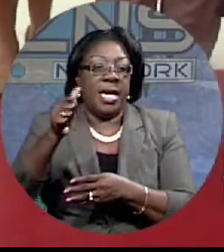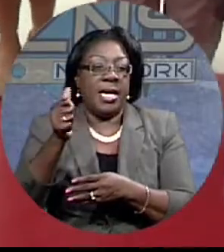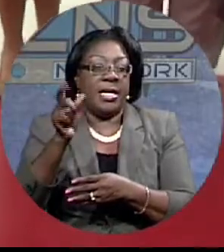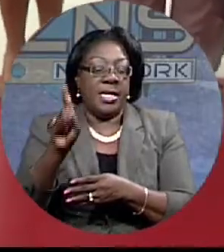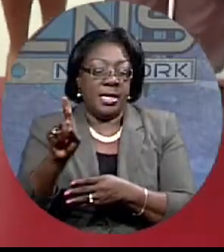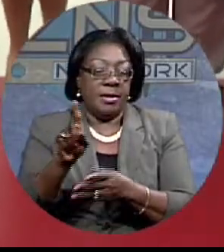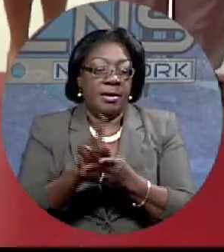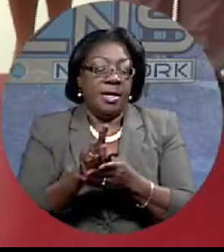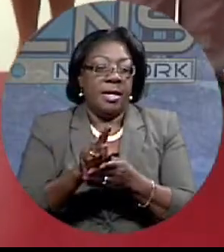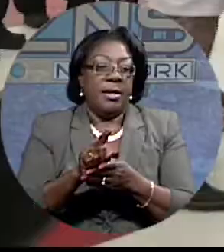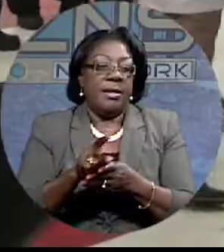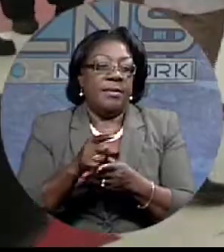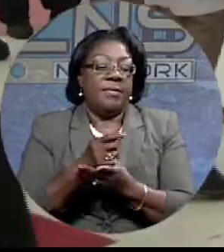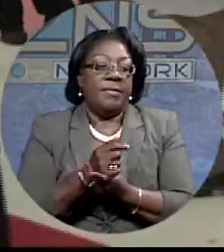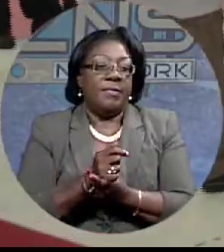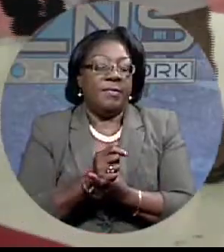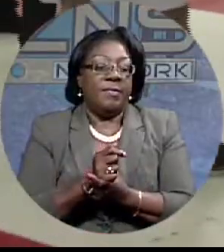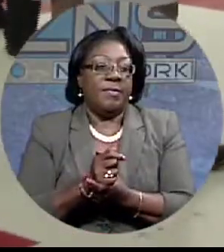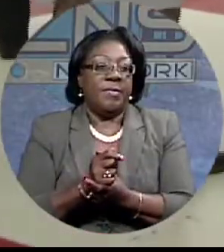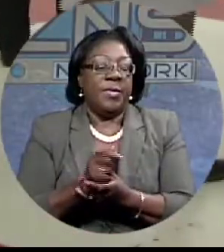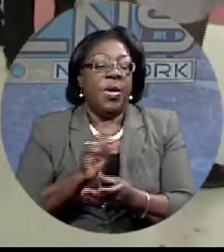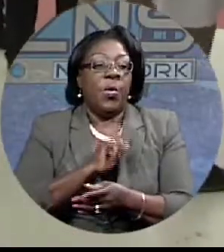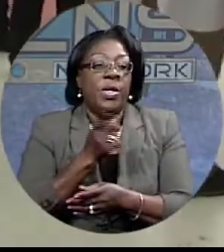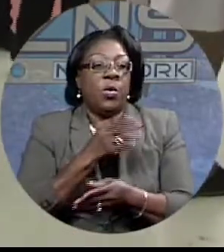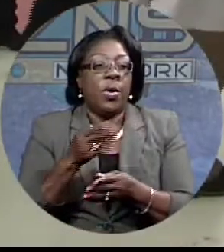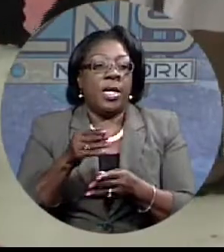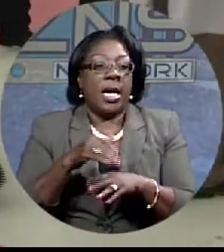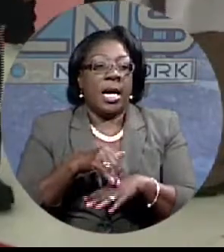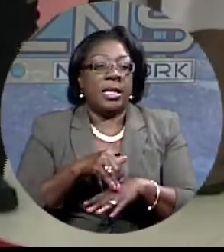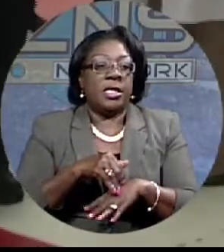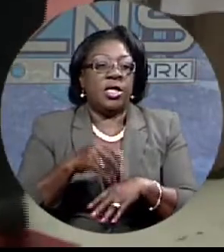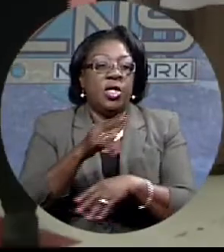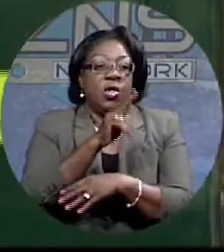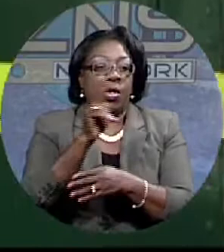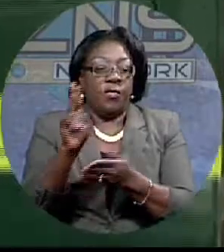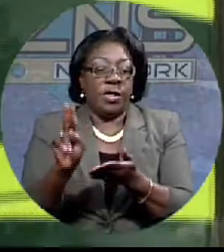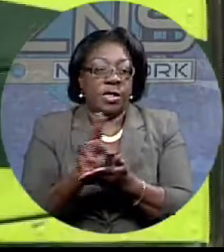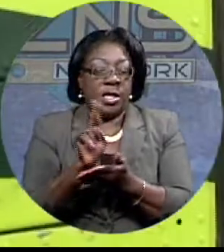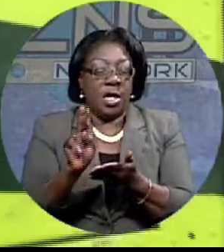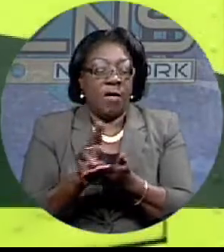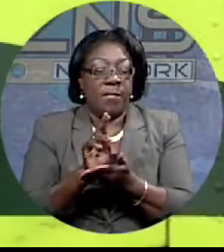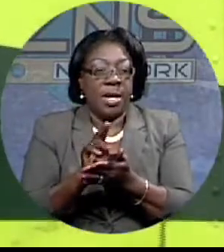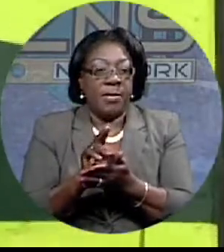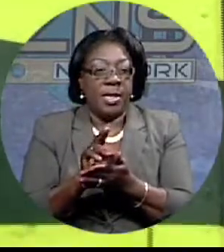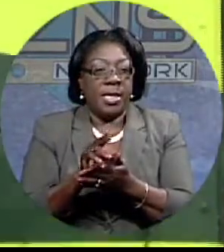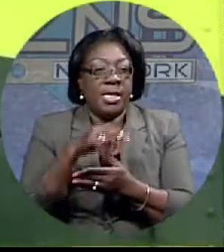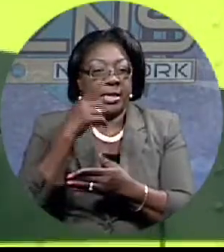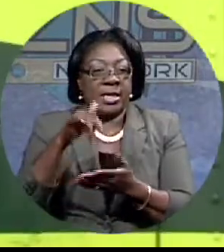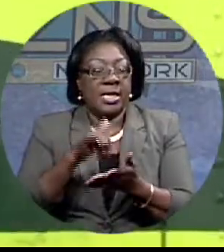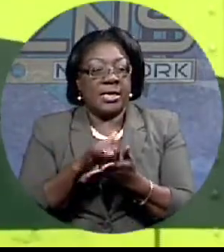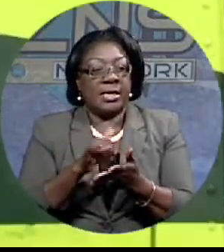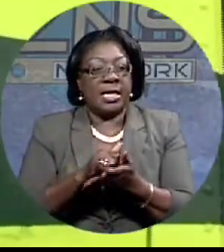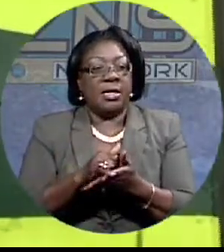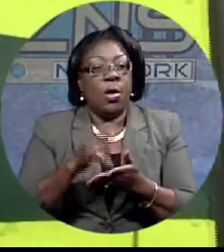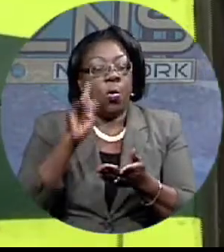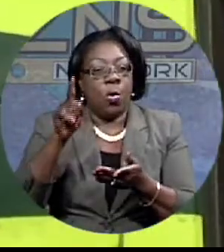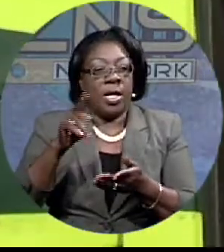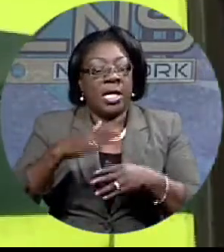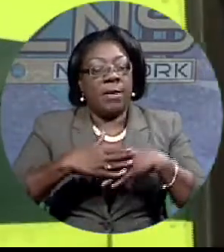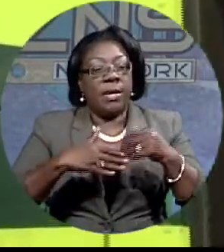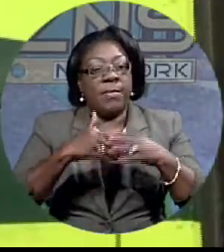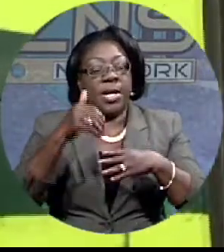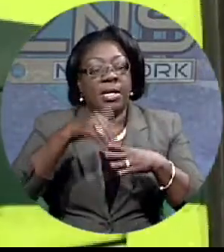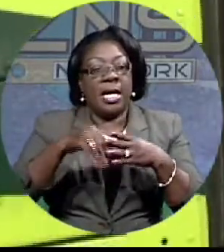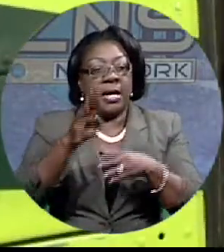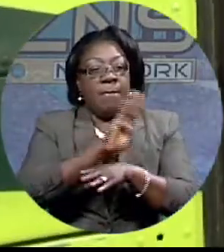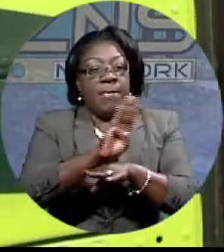Shalala in cutting the ribbon. With the one at the University of Miami, the Minister of Health says a helipad could soon be built in Bimini as well.